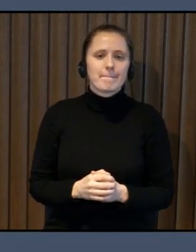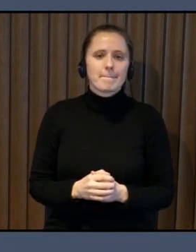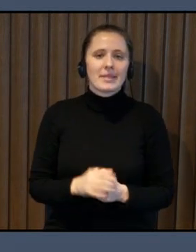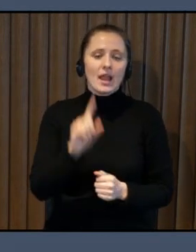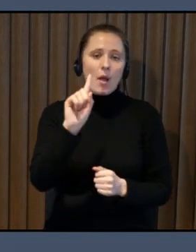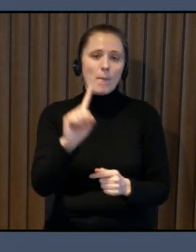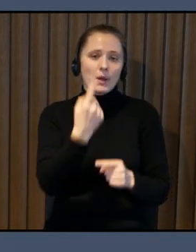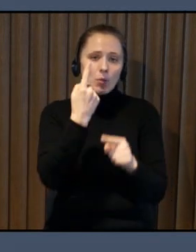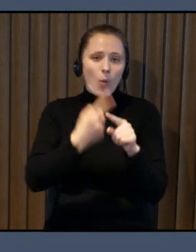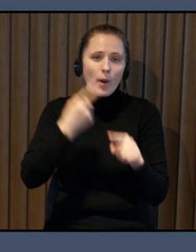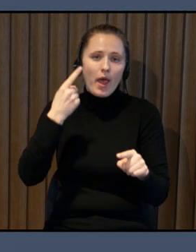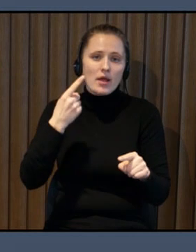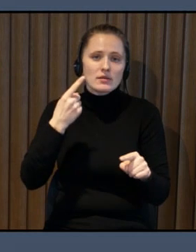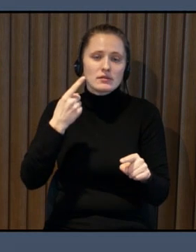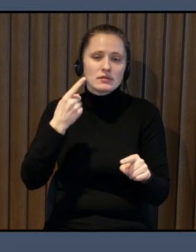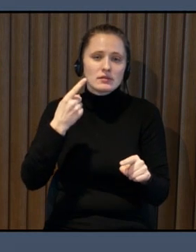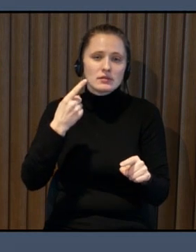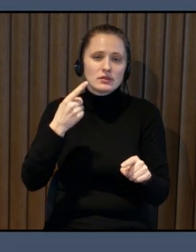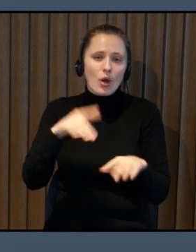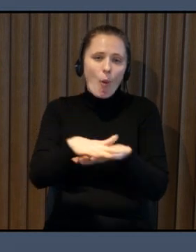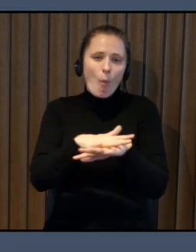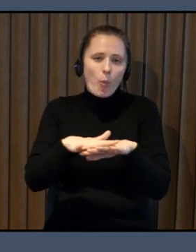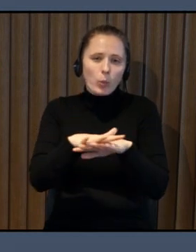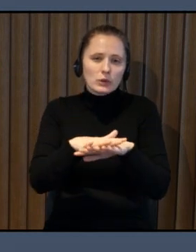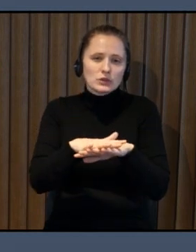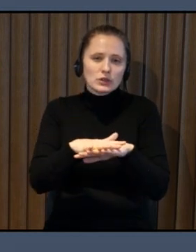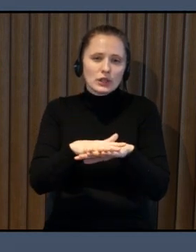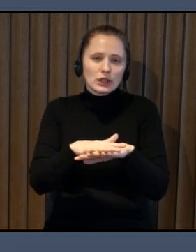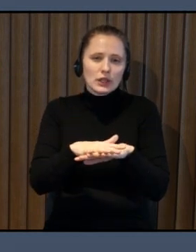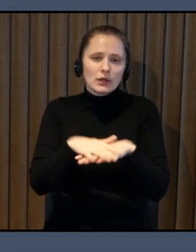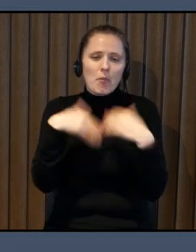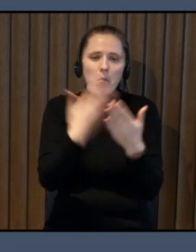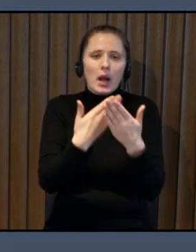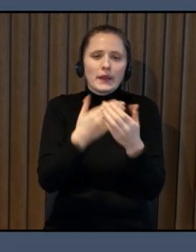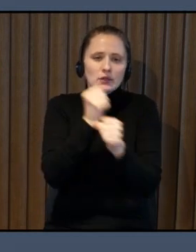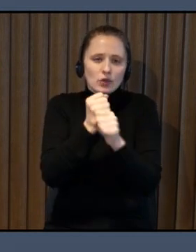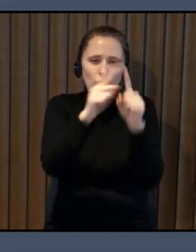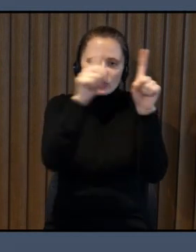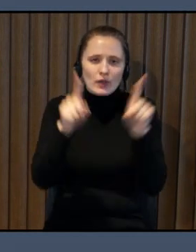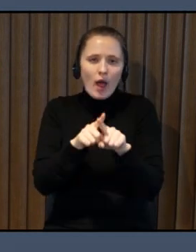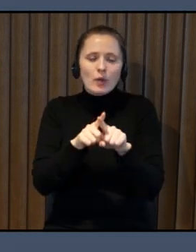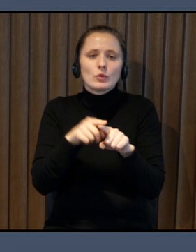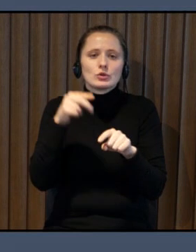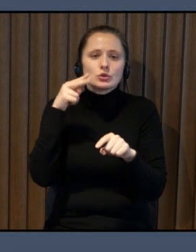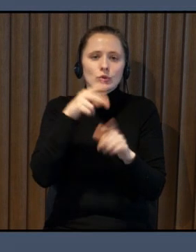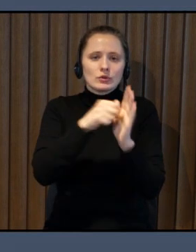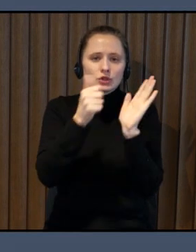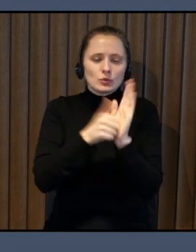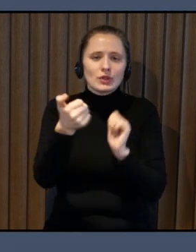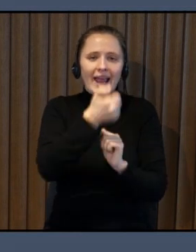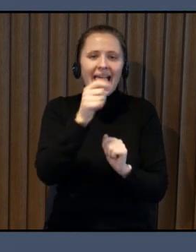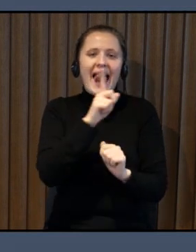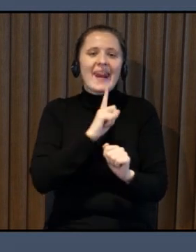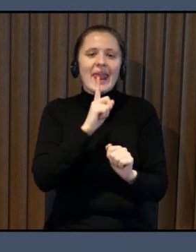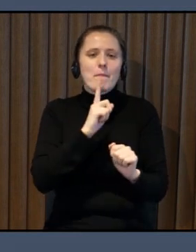people. First time publicly I exposed my tactile works in